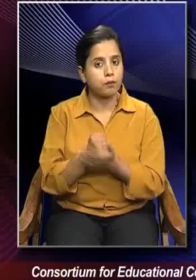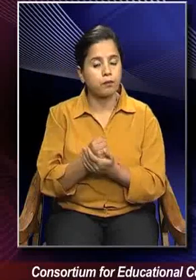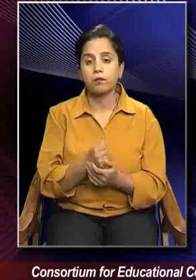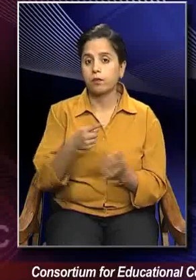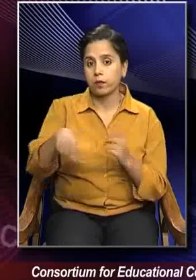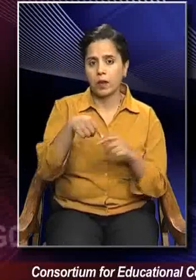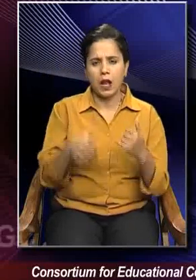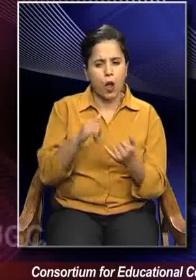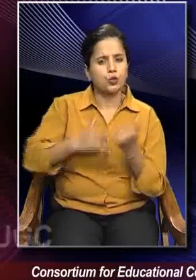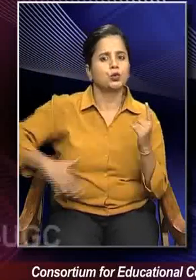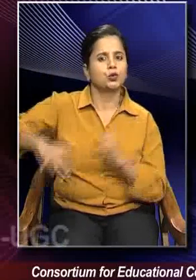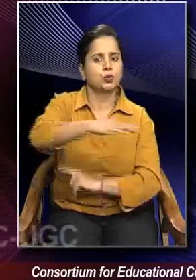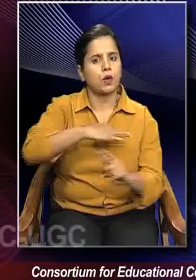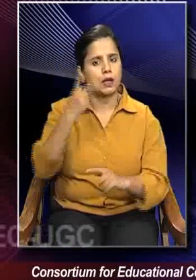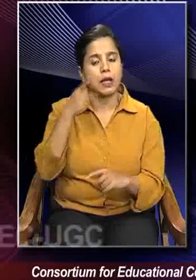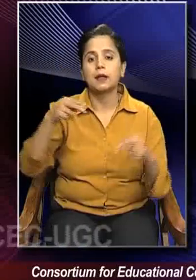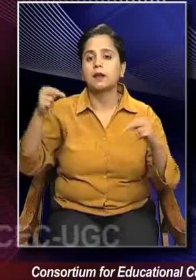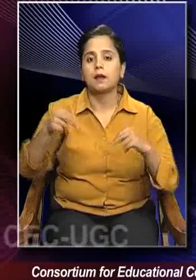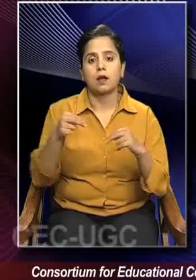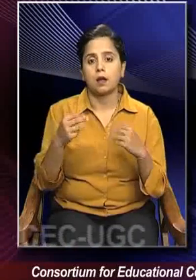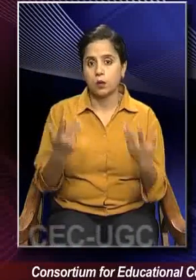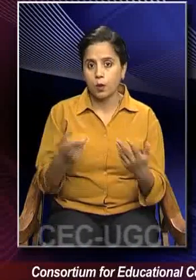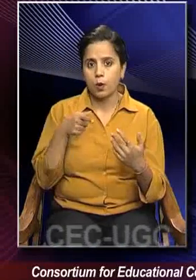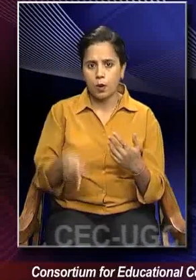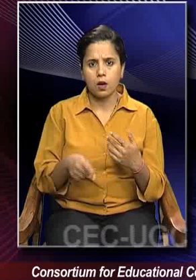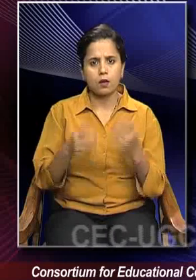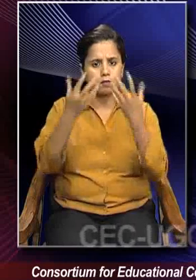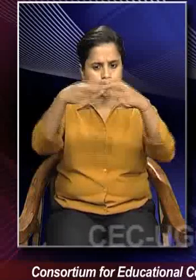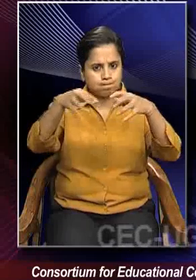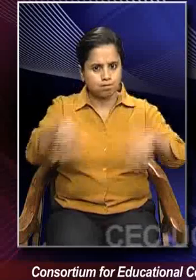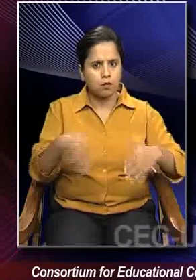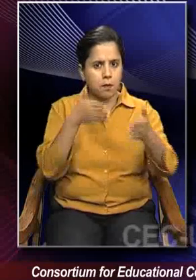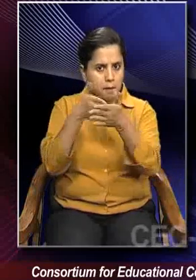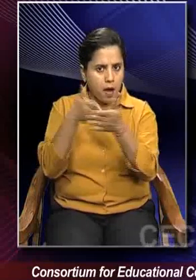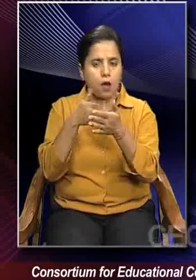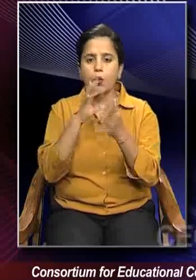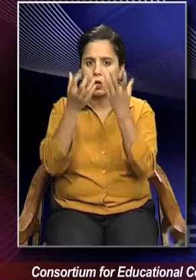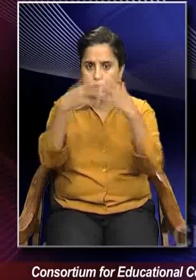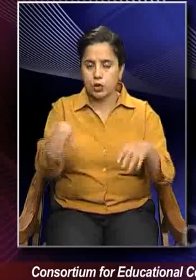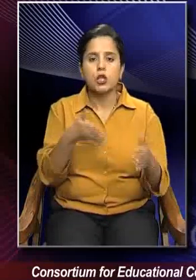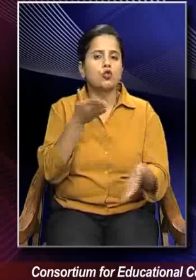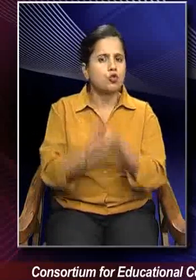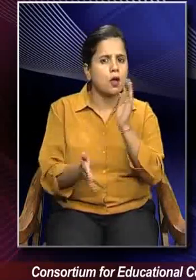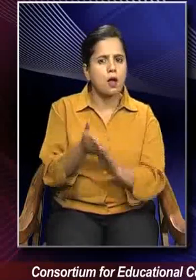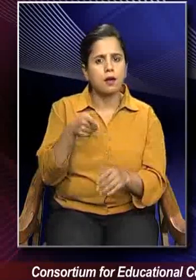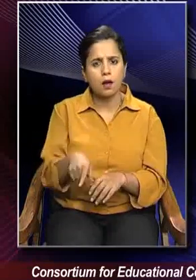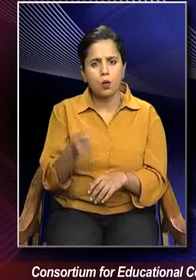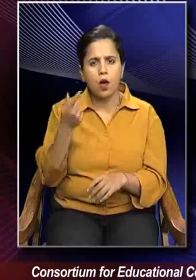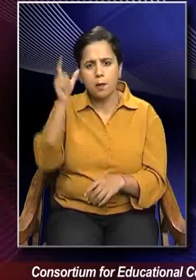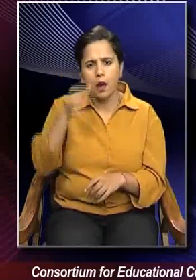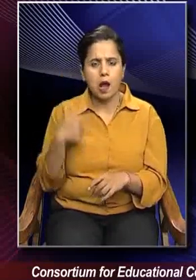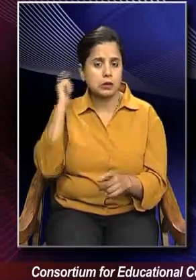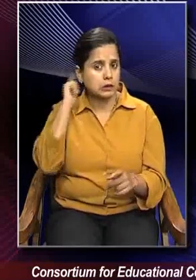a society requires breaking down the barriers, challenging the biases,